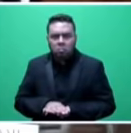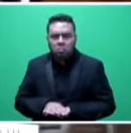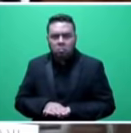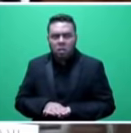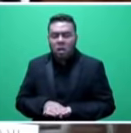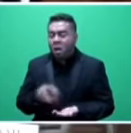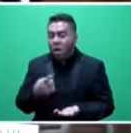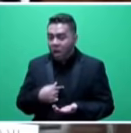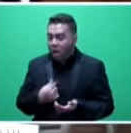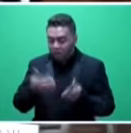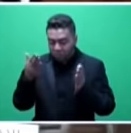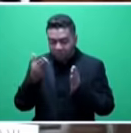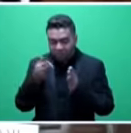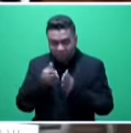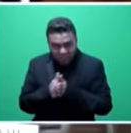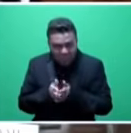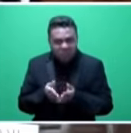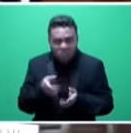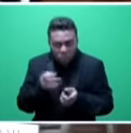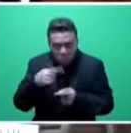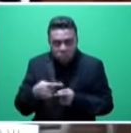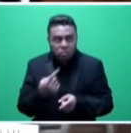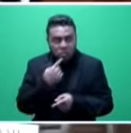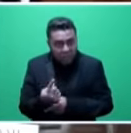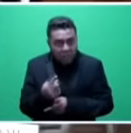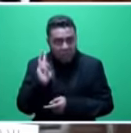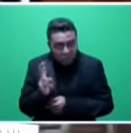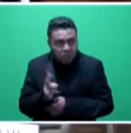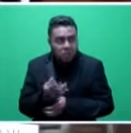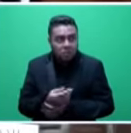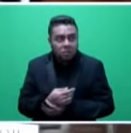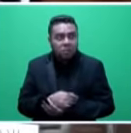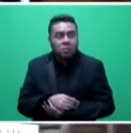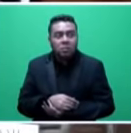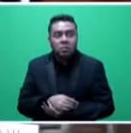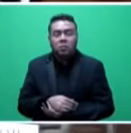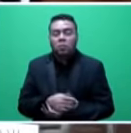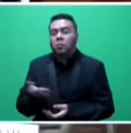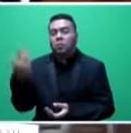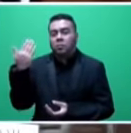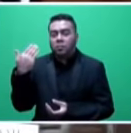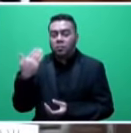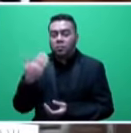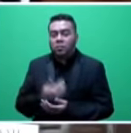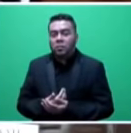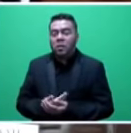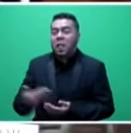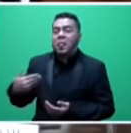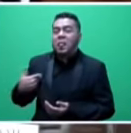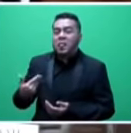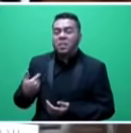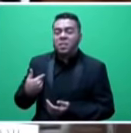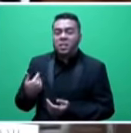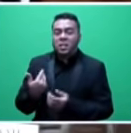I reiterate what you said to one of our colleagues, a junior officer at the time, living like kings on